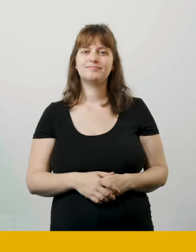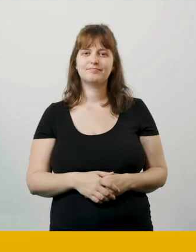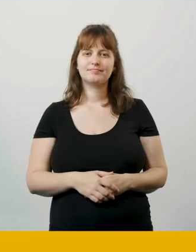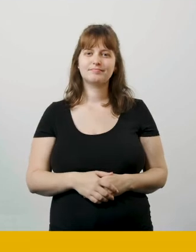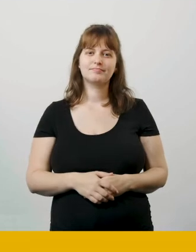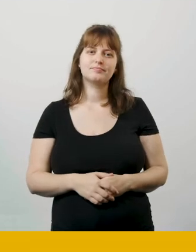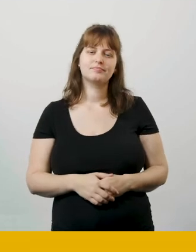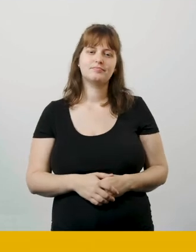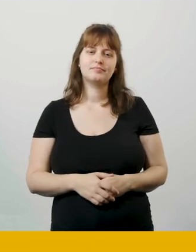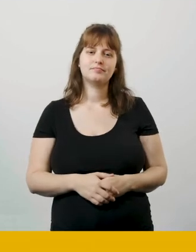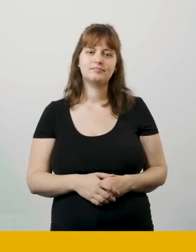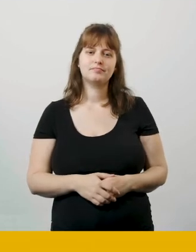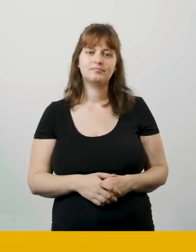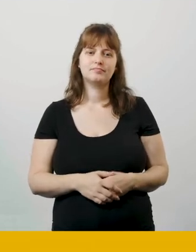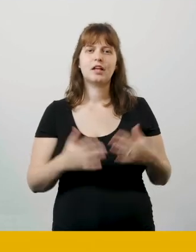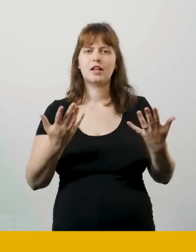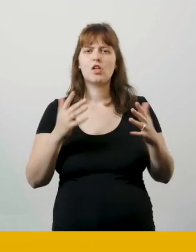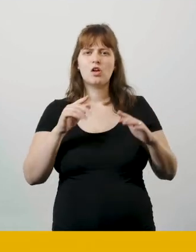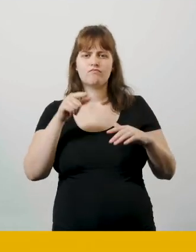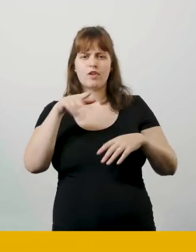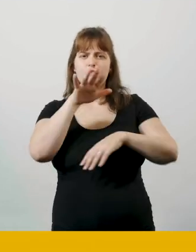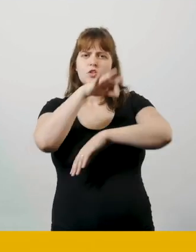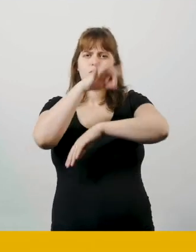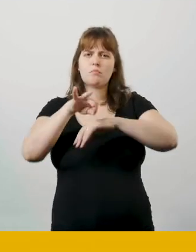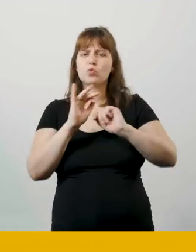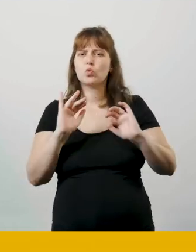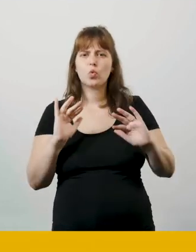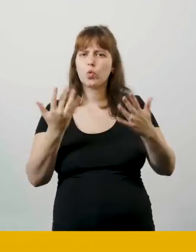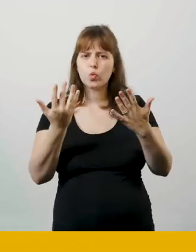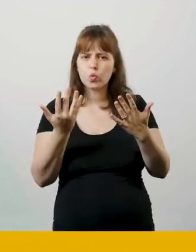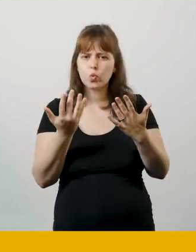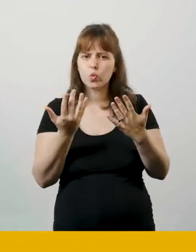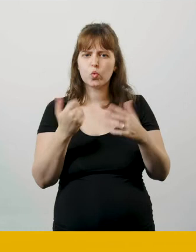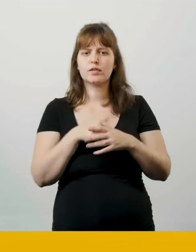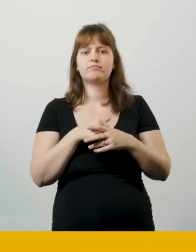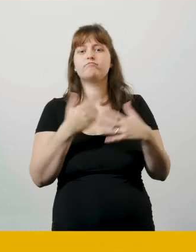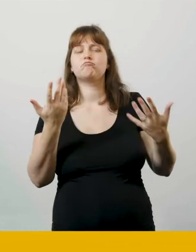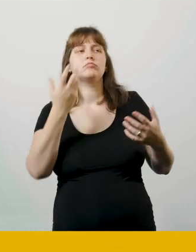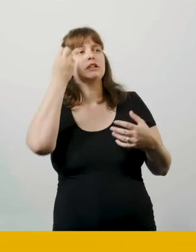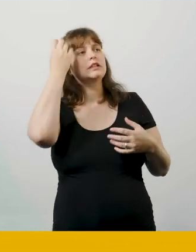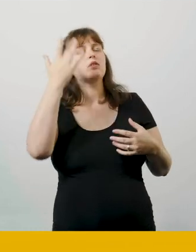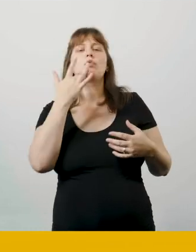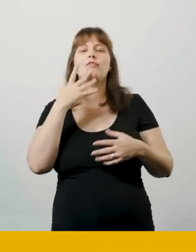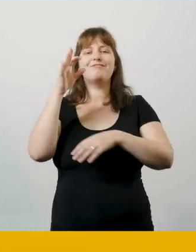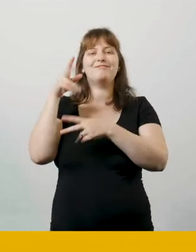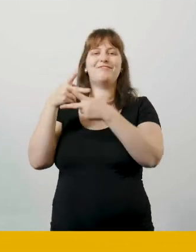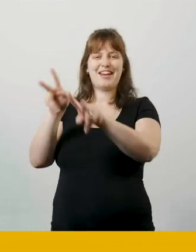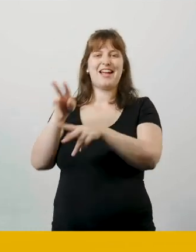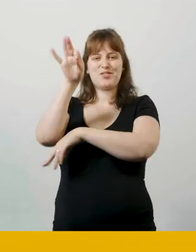What is that? With what is that you're designing? So let's say you want to design freedom,